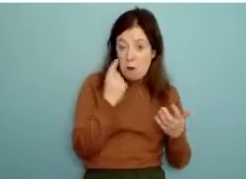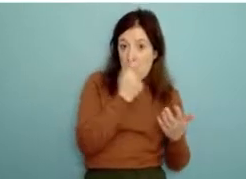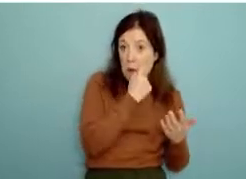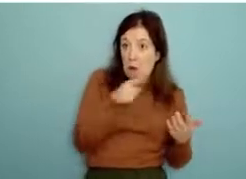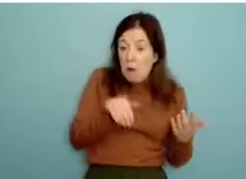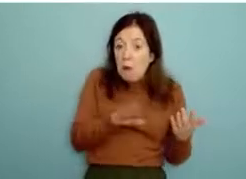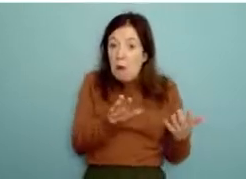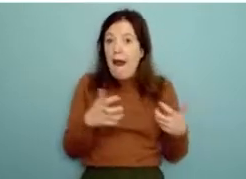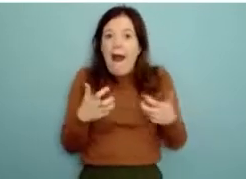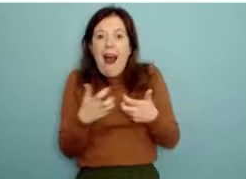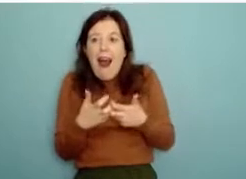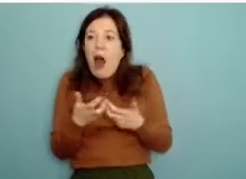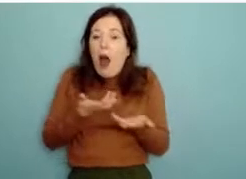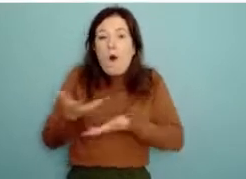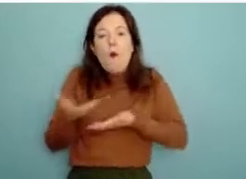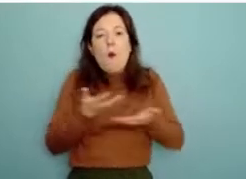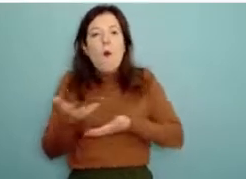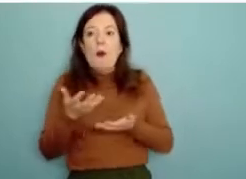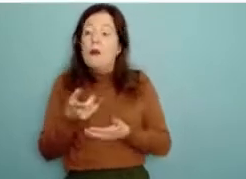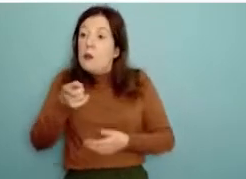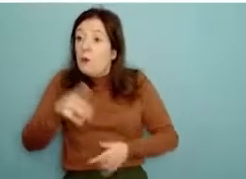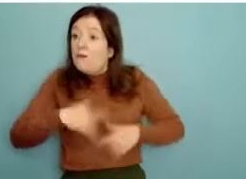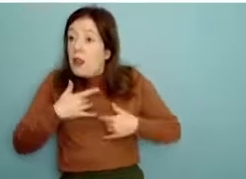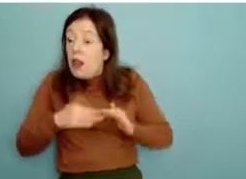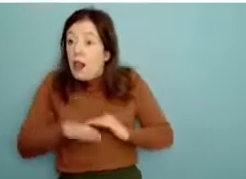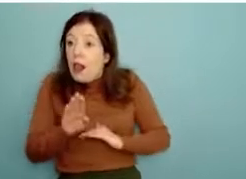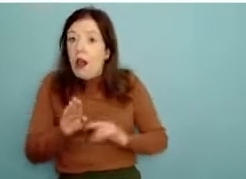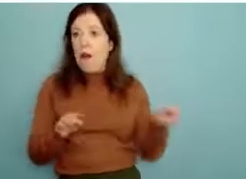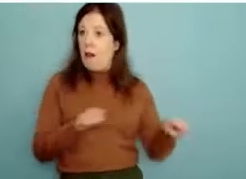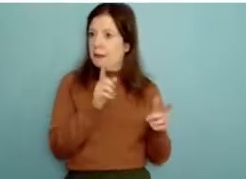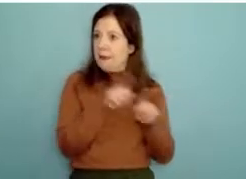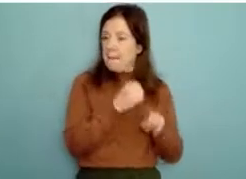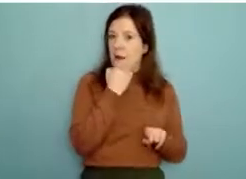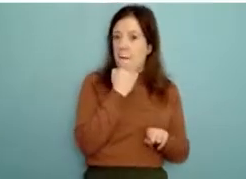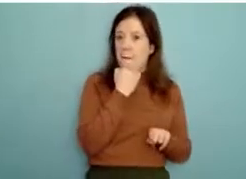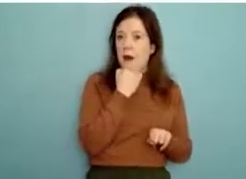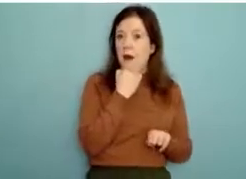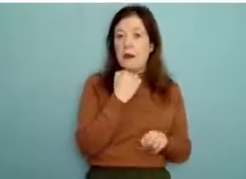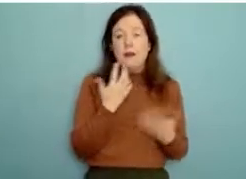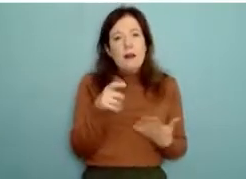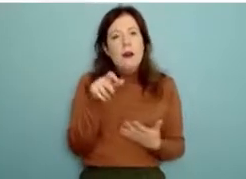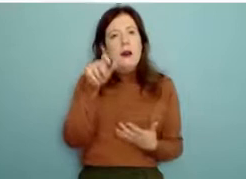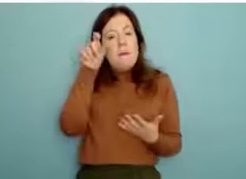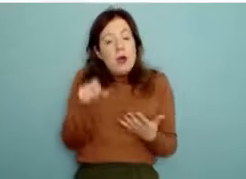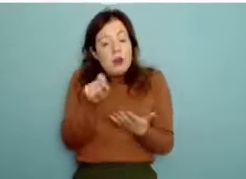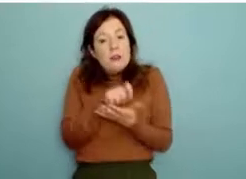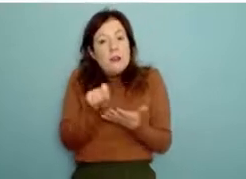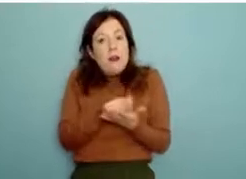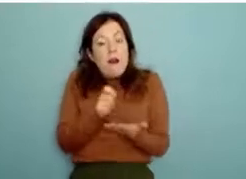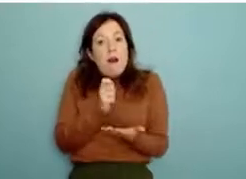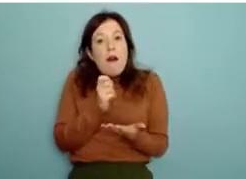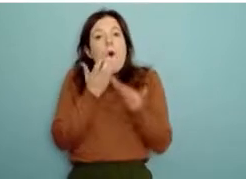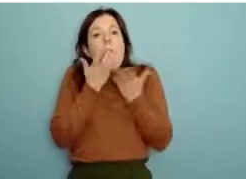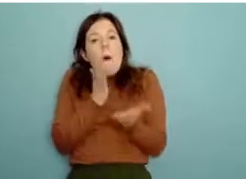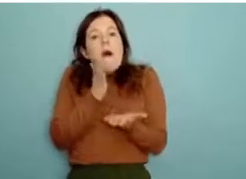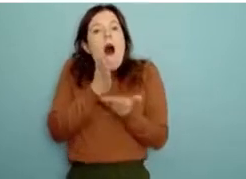been reflected in the measures. And because you've completed them honestly, we can see this as a reflection of the hard